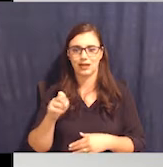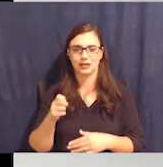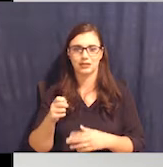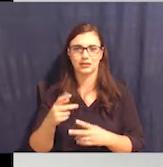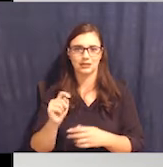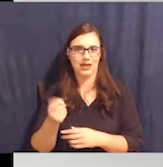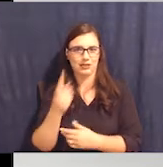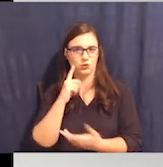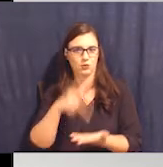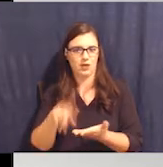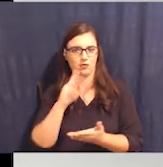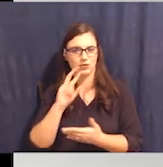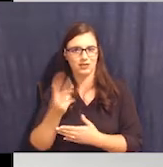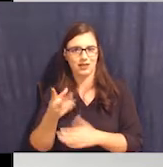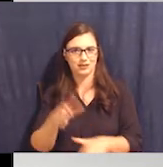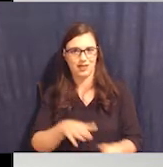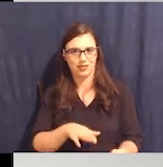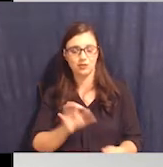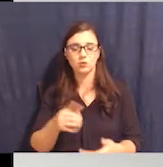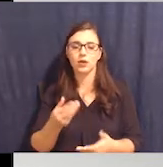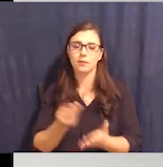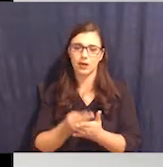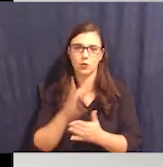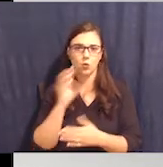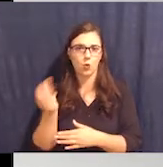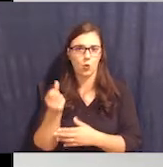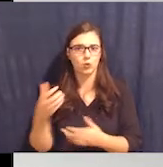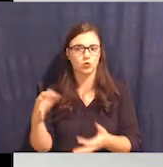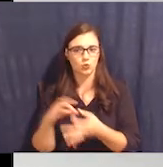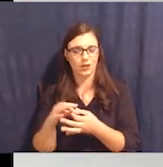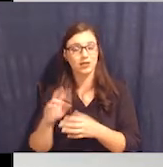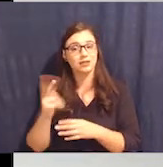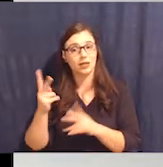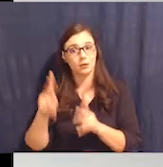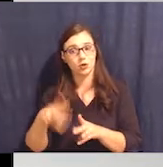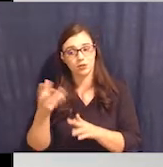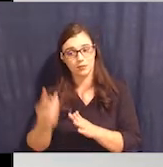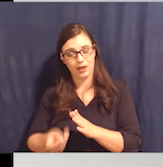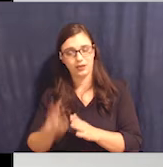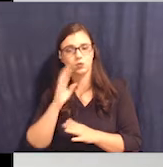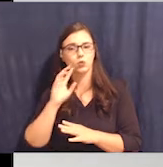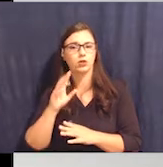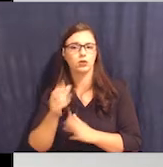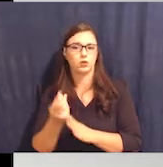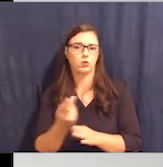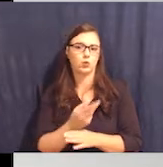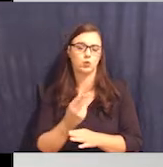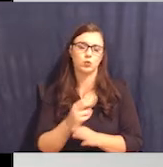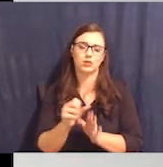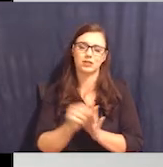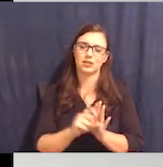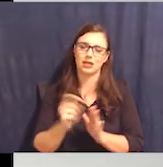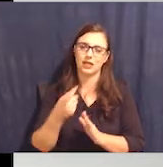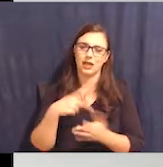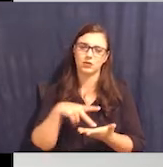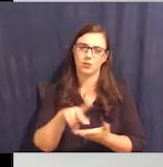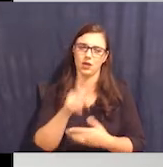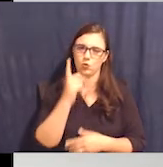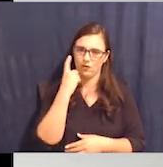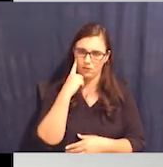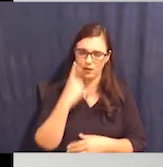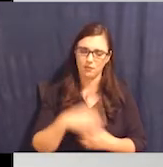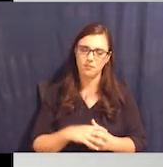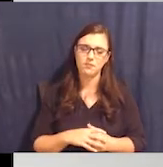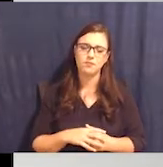to pay on the second death. So they would hold their money jointly, and the second person that passed, there would be the estate tax to pay to